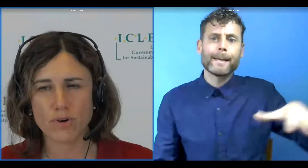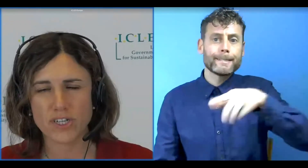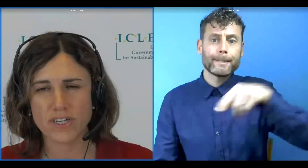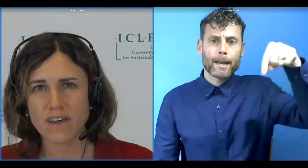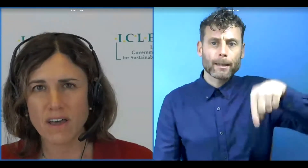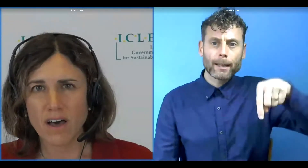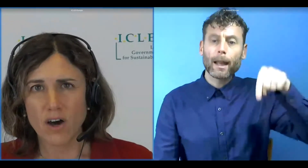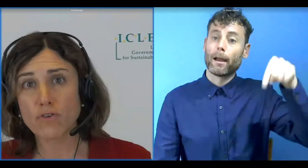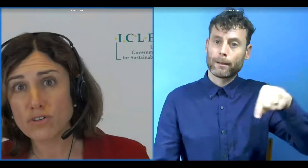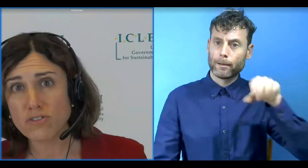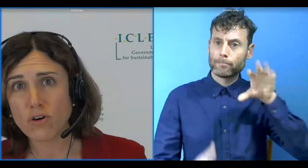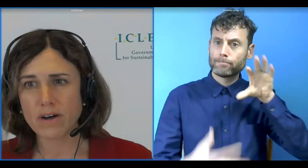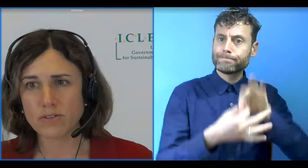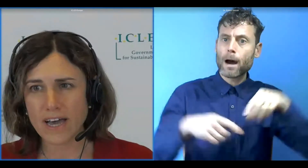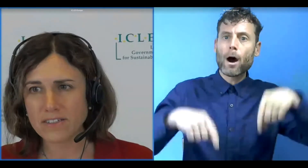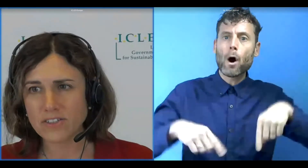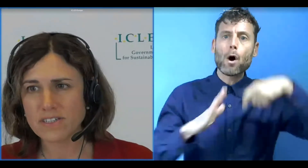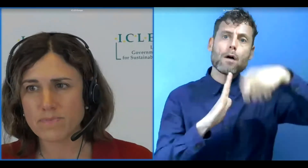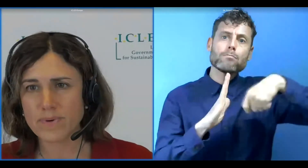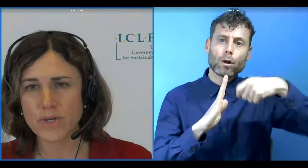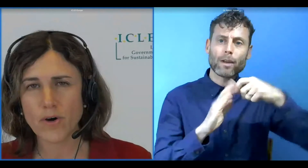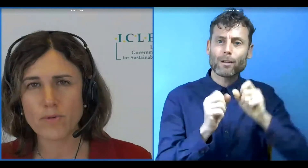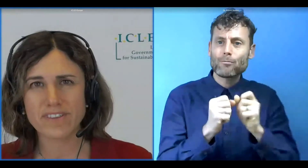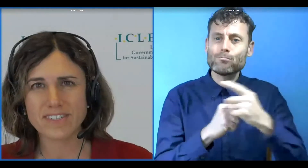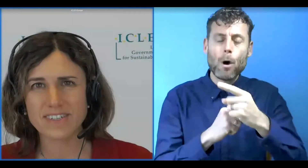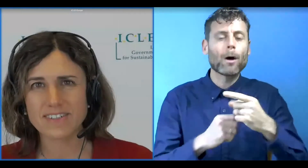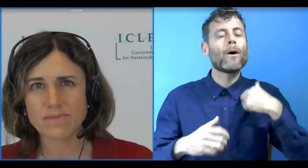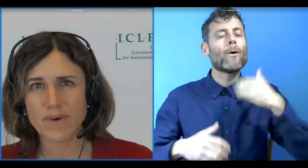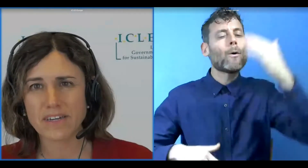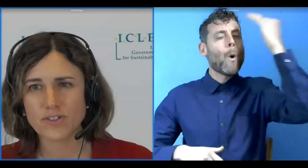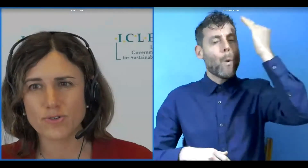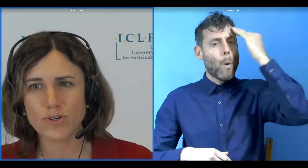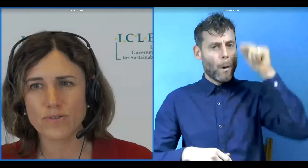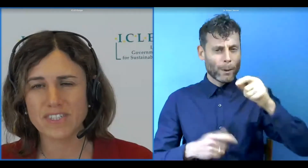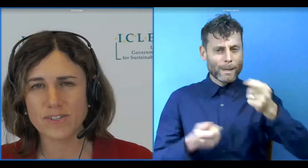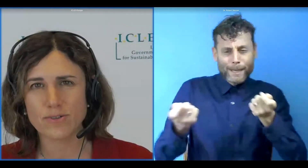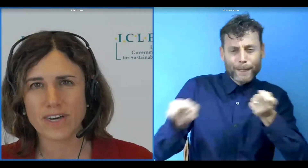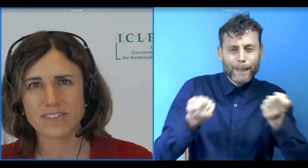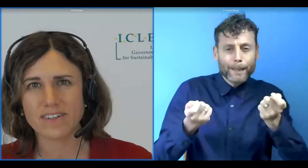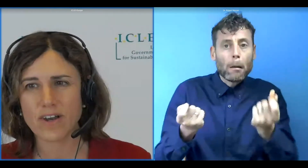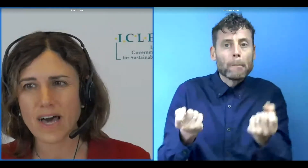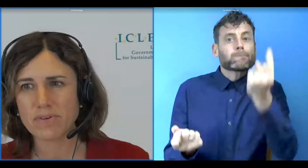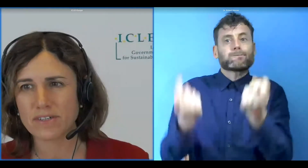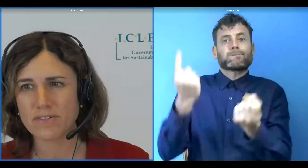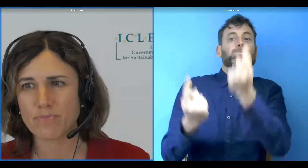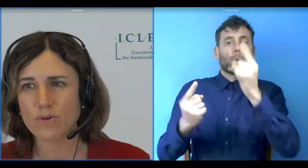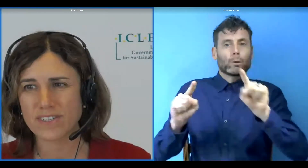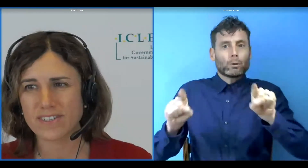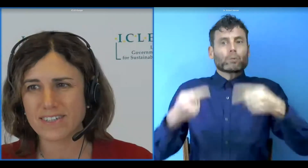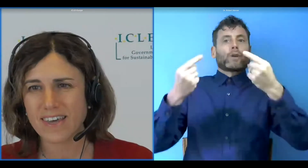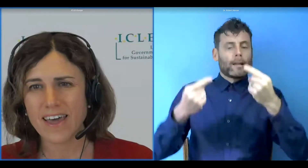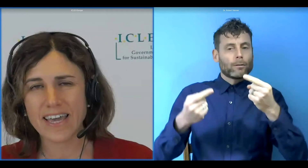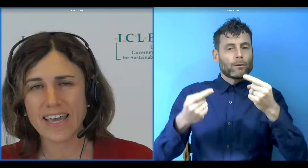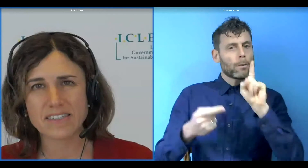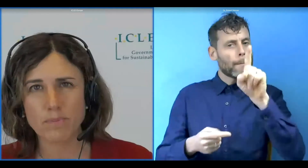of the project. Of course, not without challenges, but we hope that the cities managed to convince you that collaborative